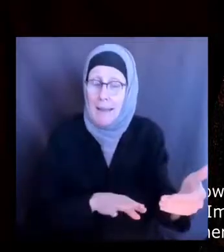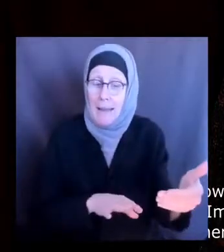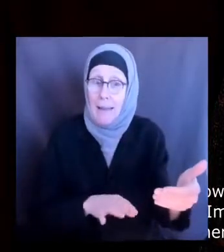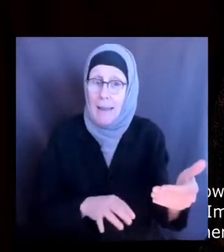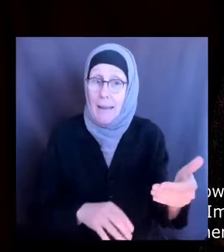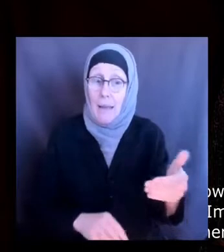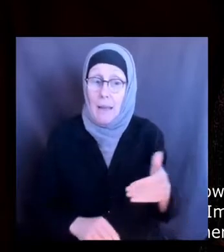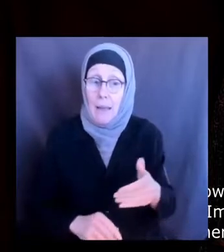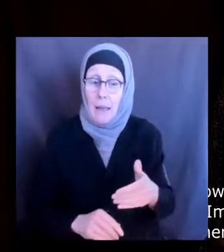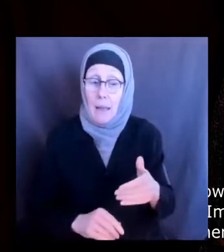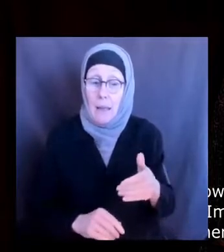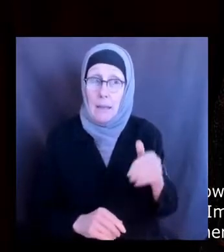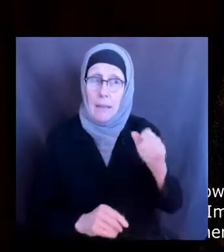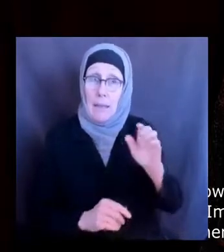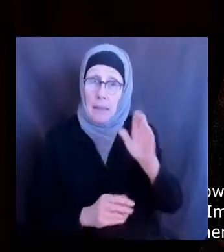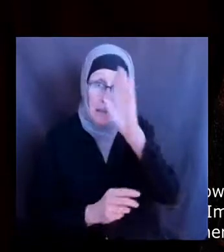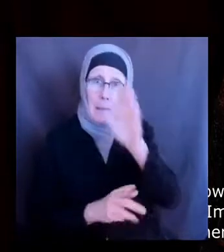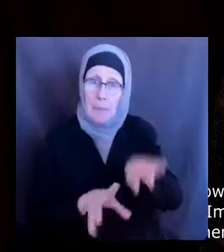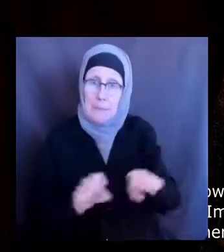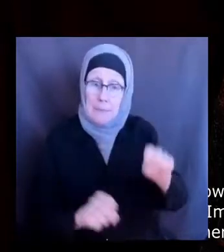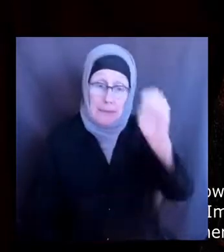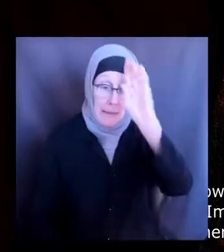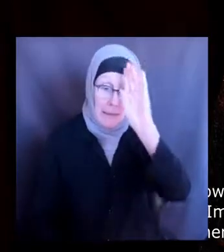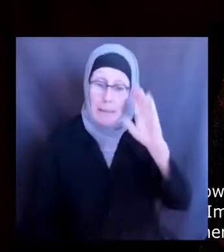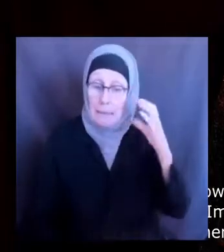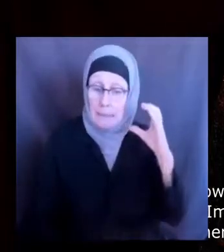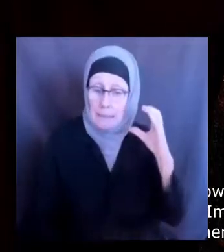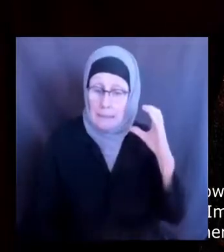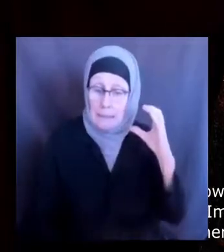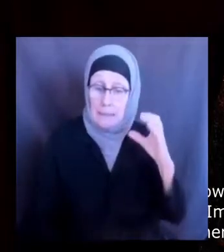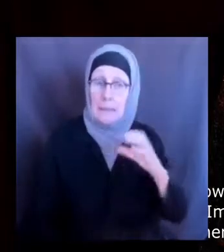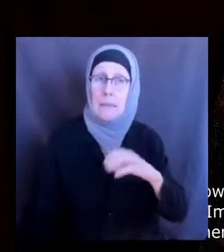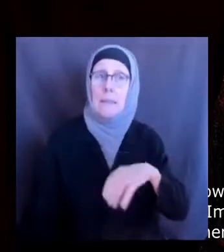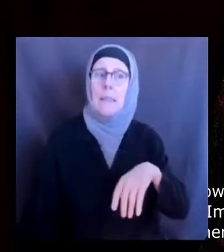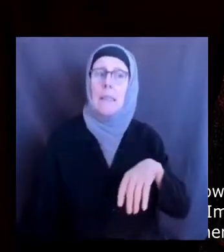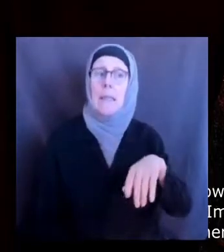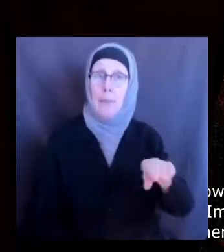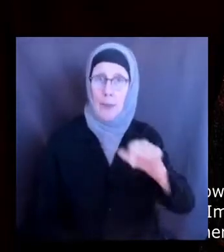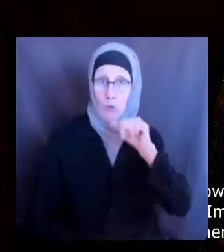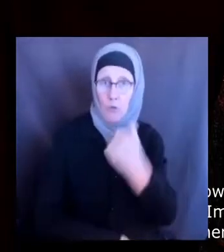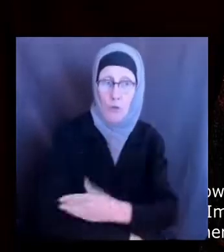Aqil ke beti ke sar par shafqat ka haath phera tha.